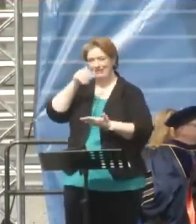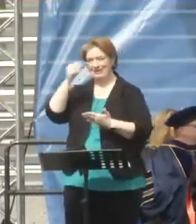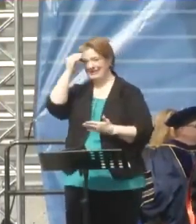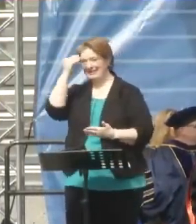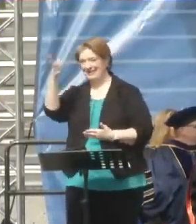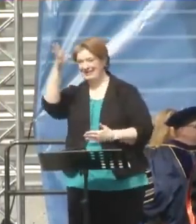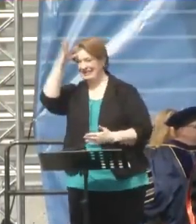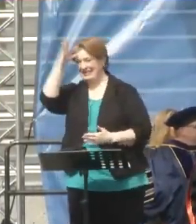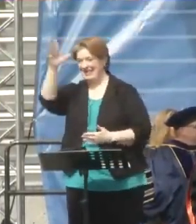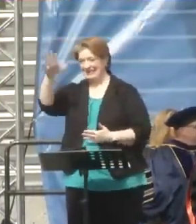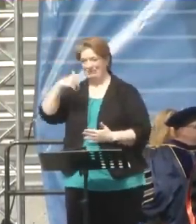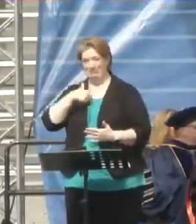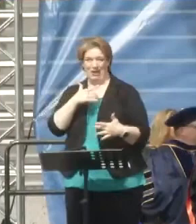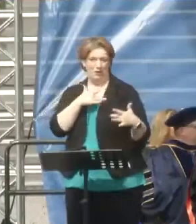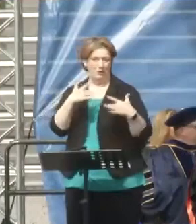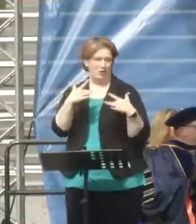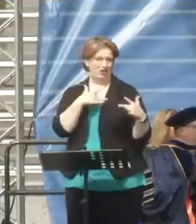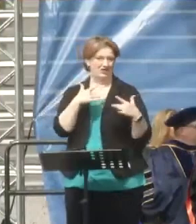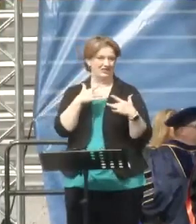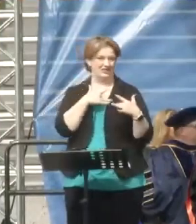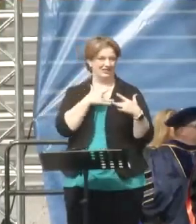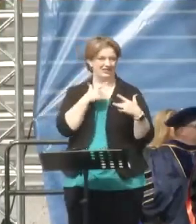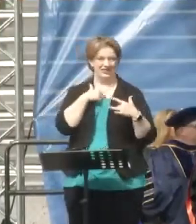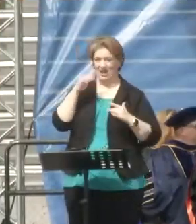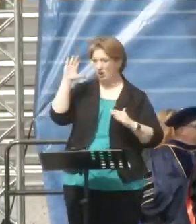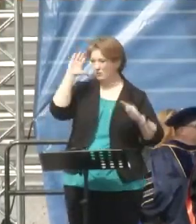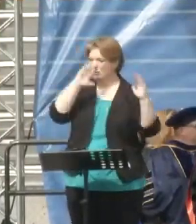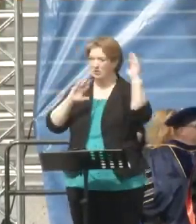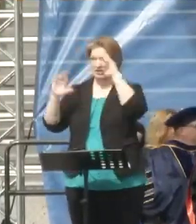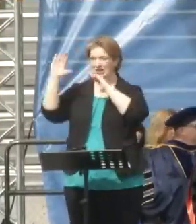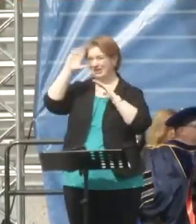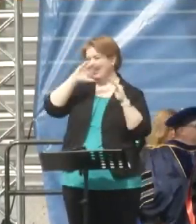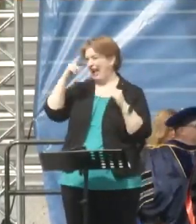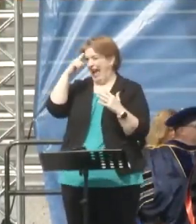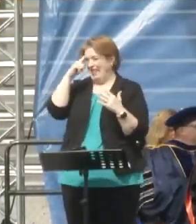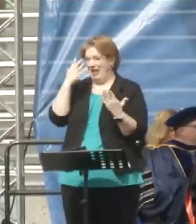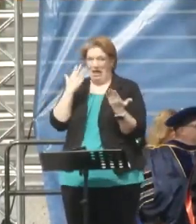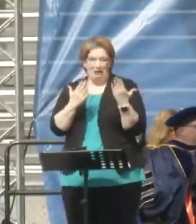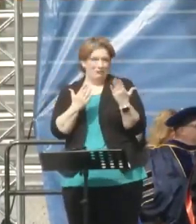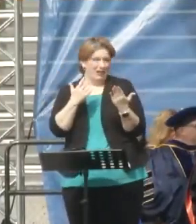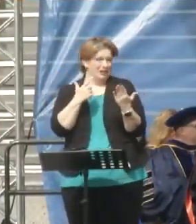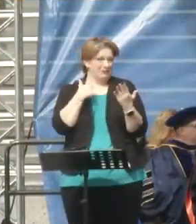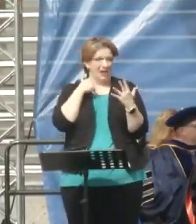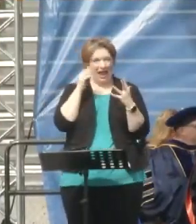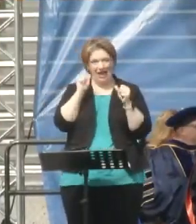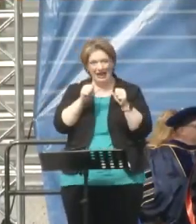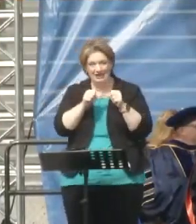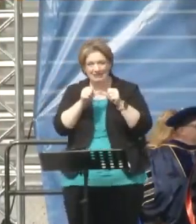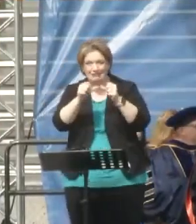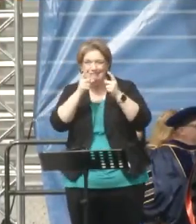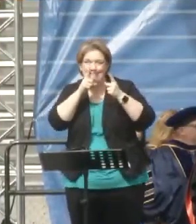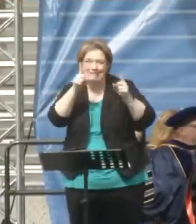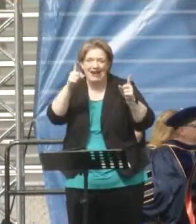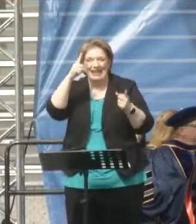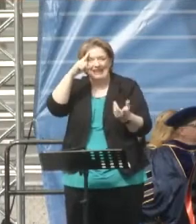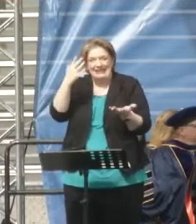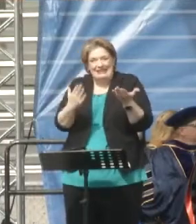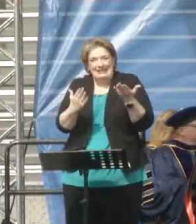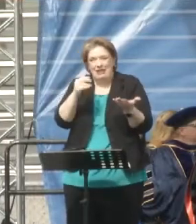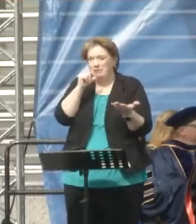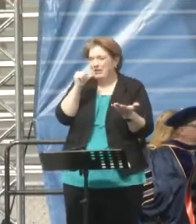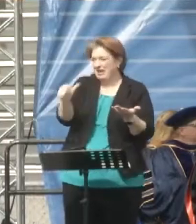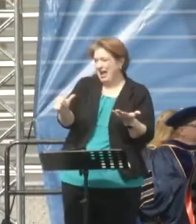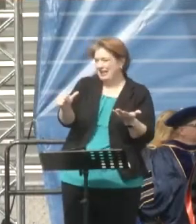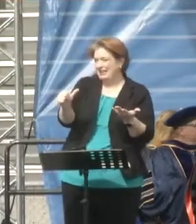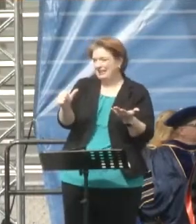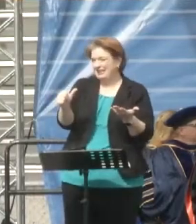worried. I thought I might not make it through that class. But the combination of culture